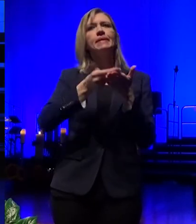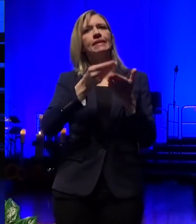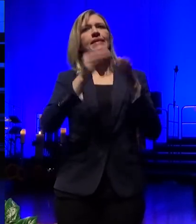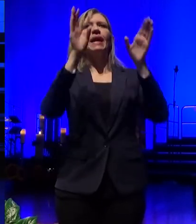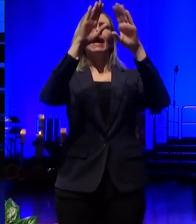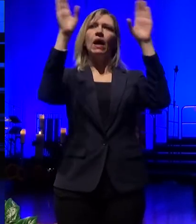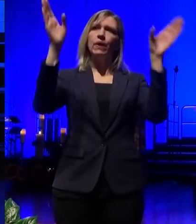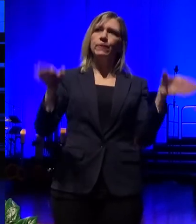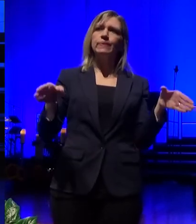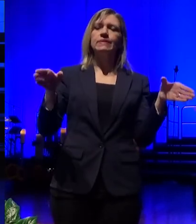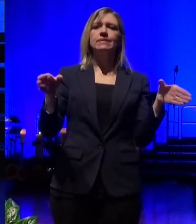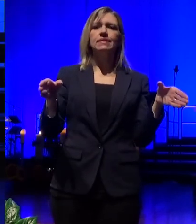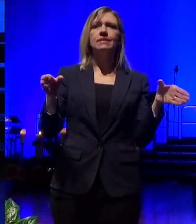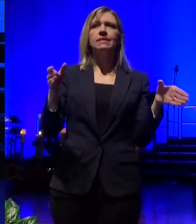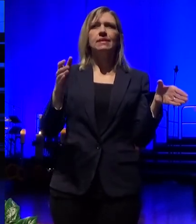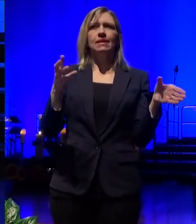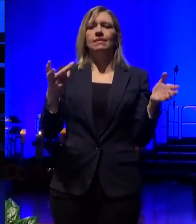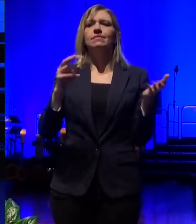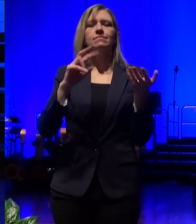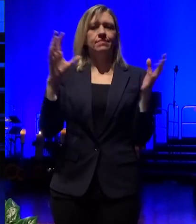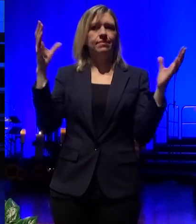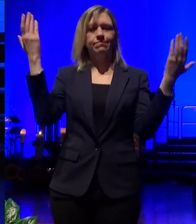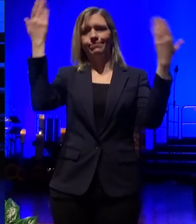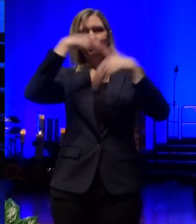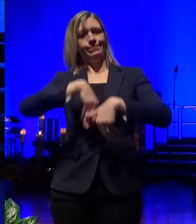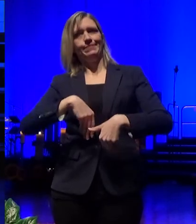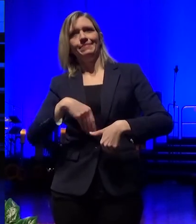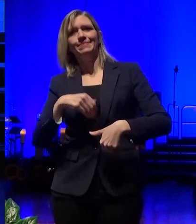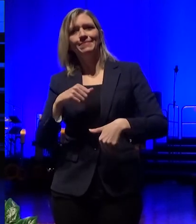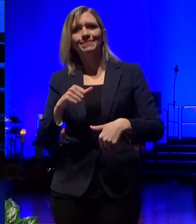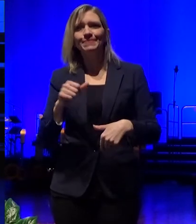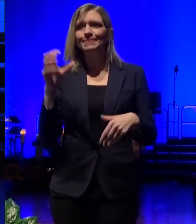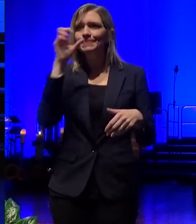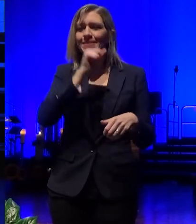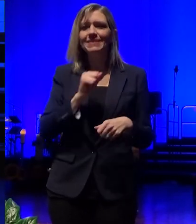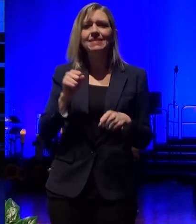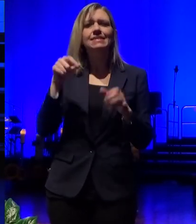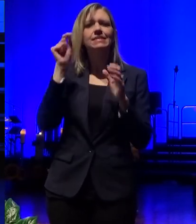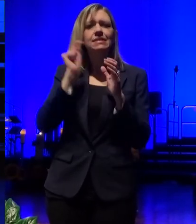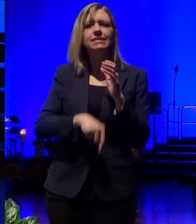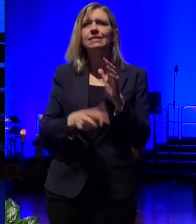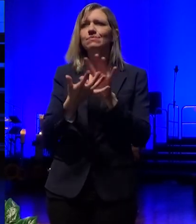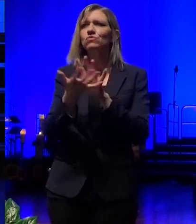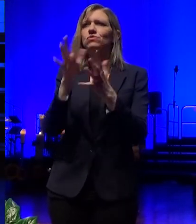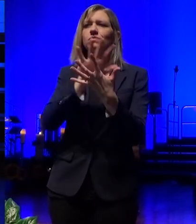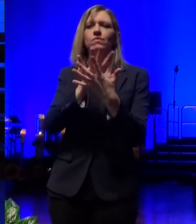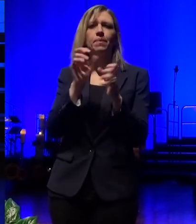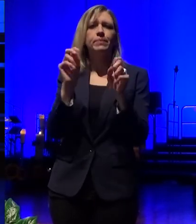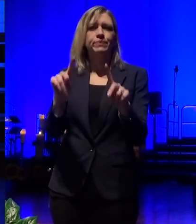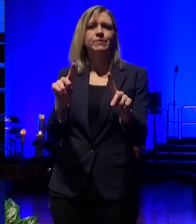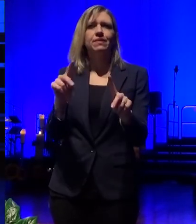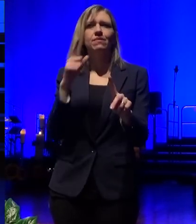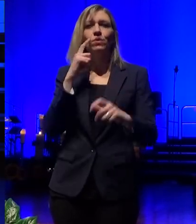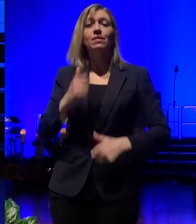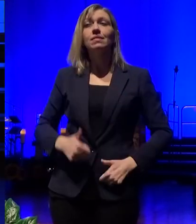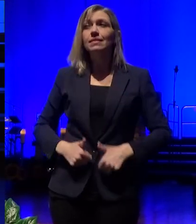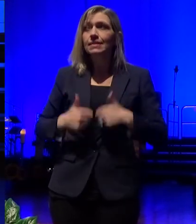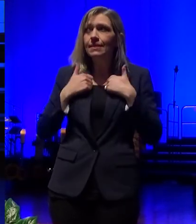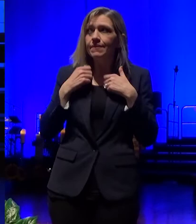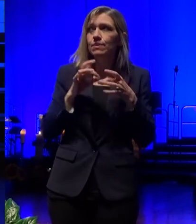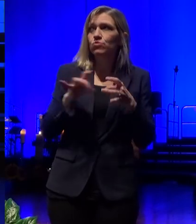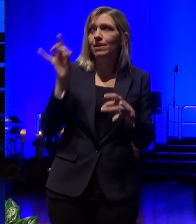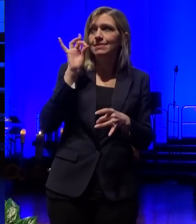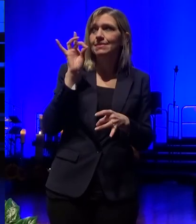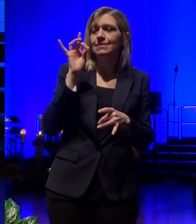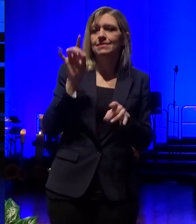our house and all that, we're missing the deeper transformative opportunity of the living presence as